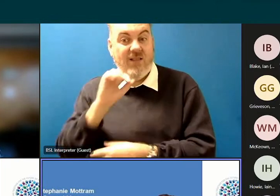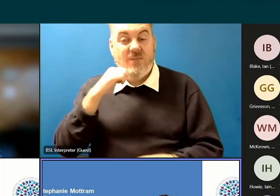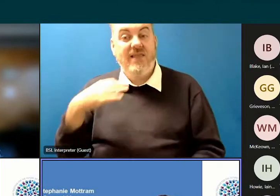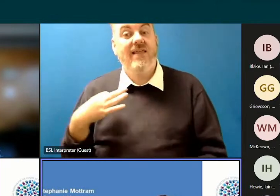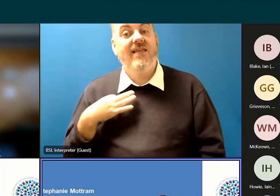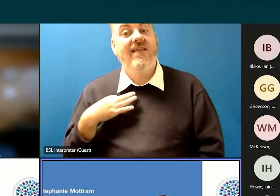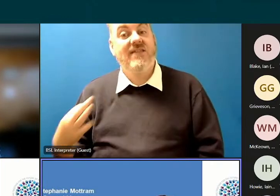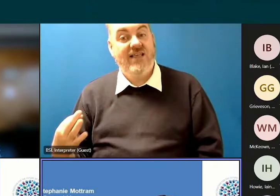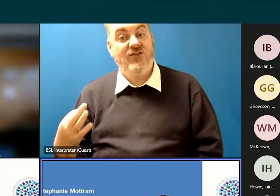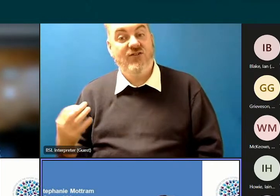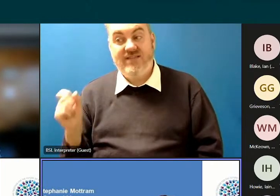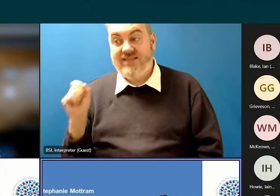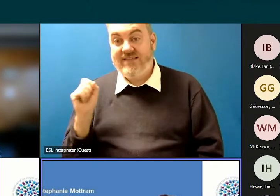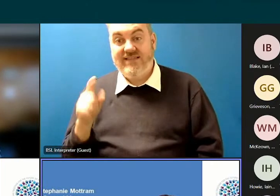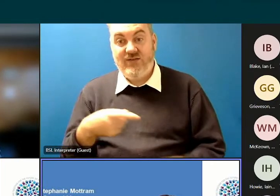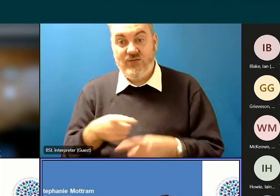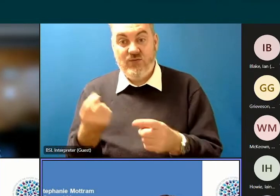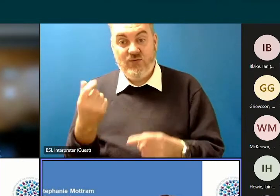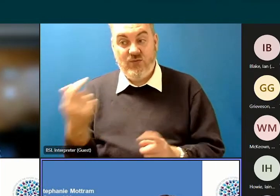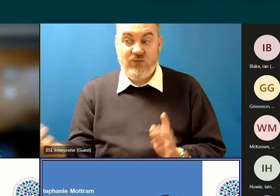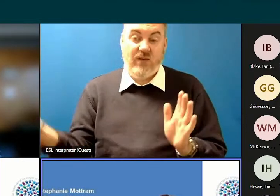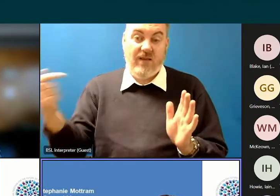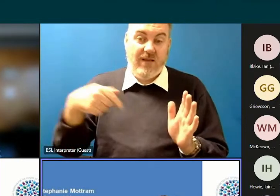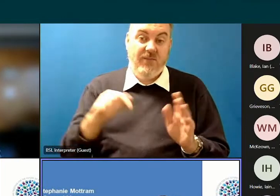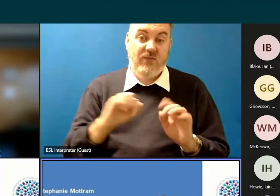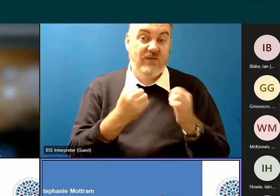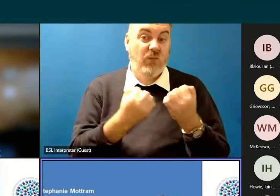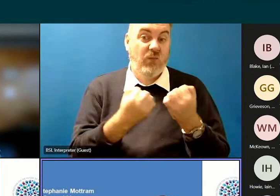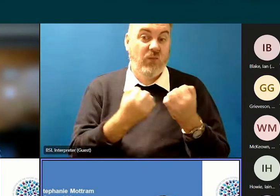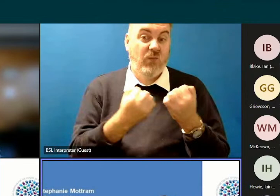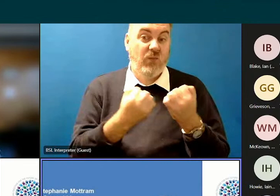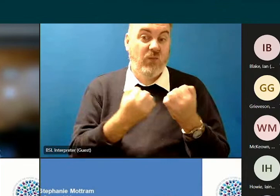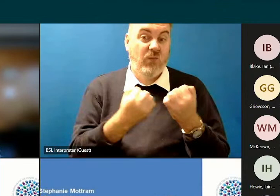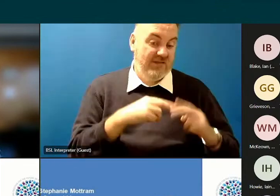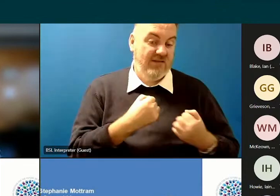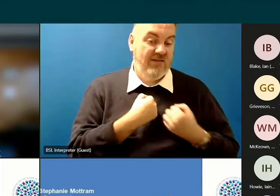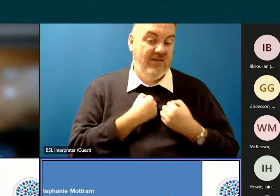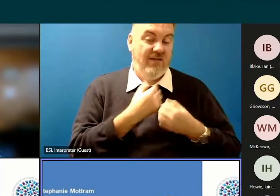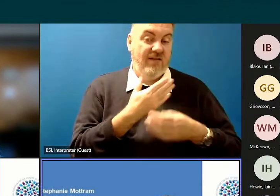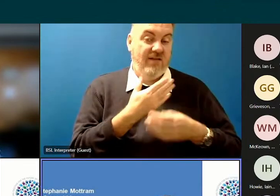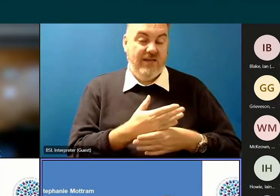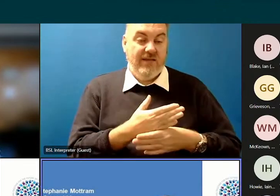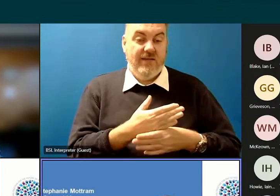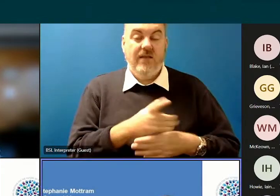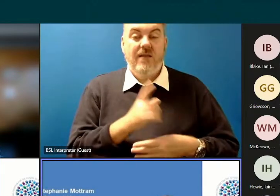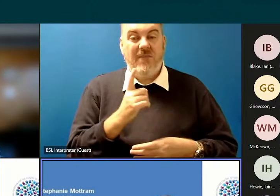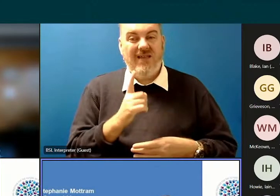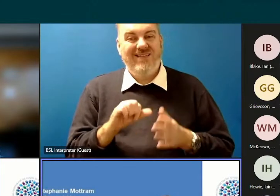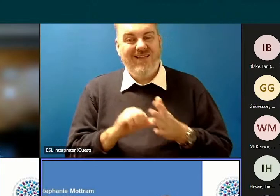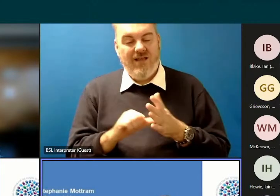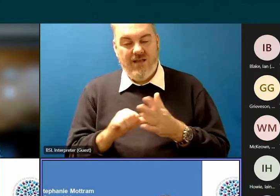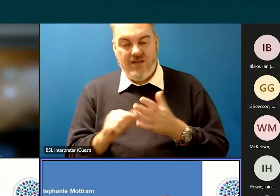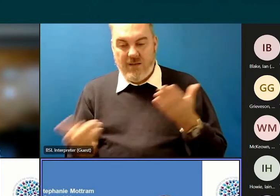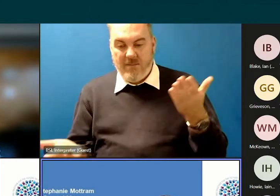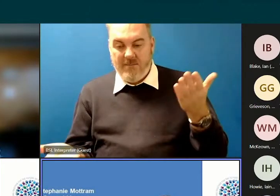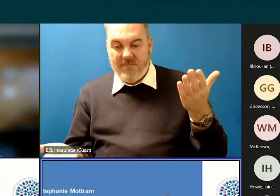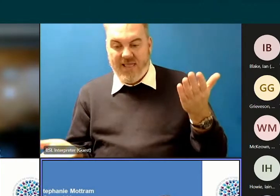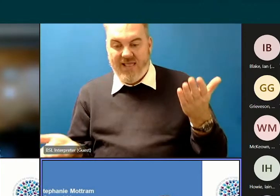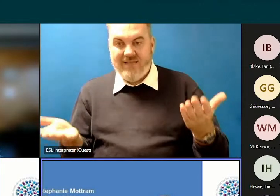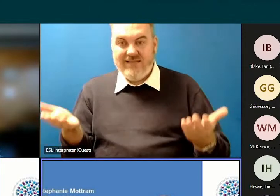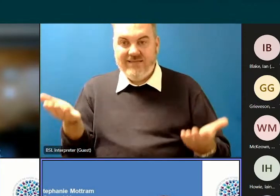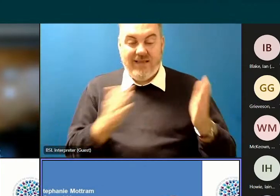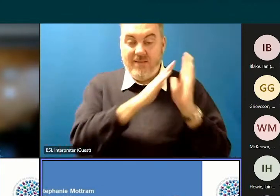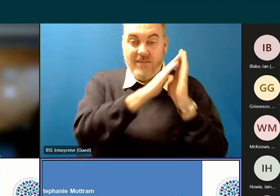sent shortly to yourselves to attend these workshops. As I say, it's hard balancing the bed